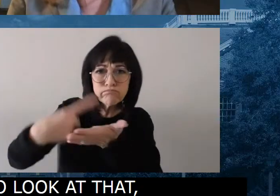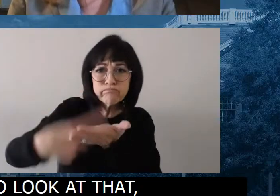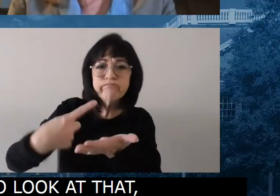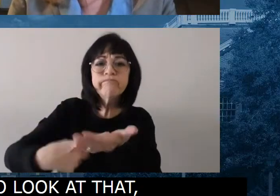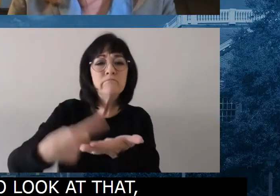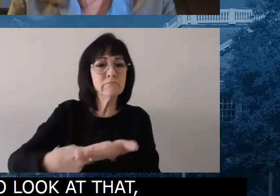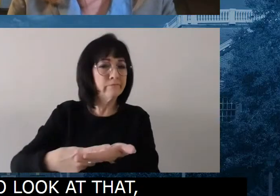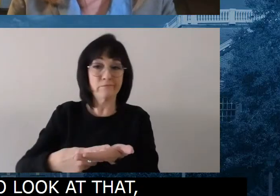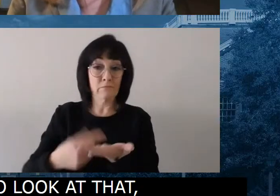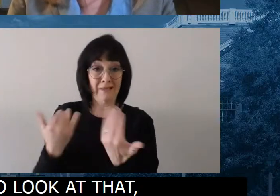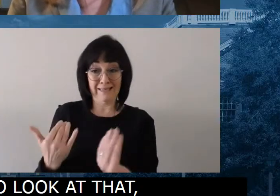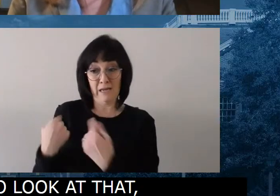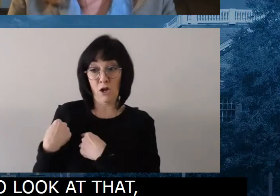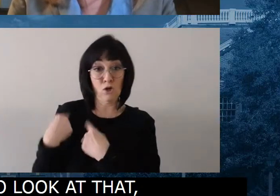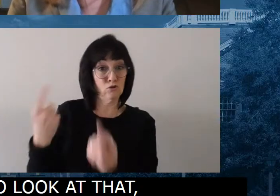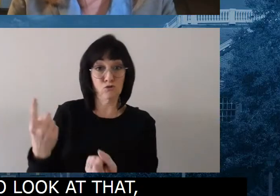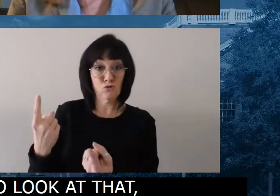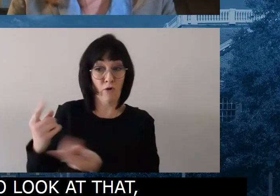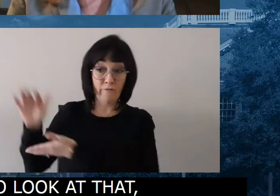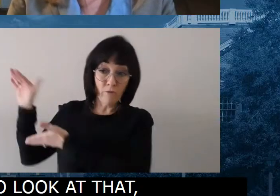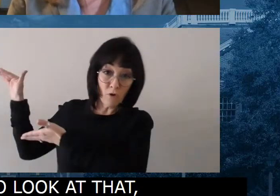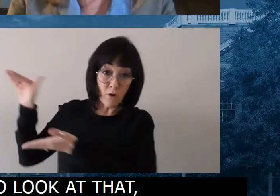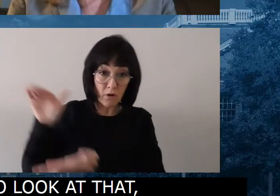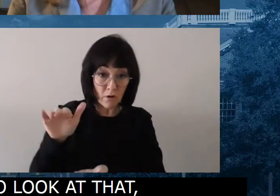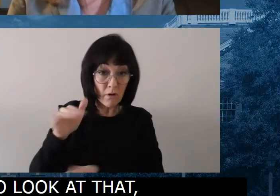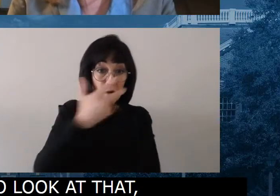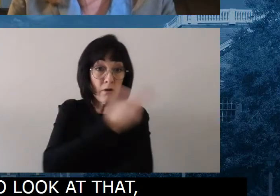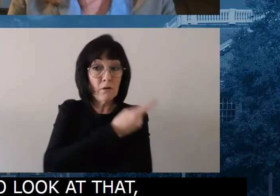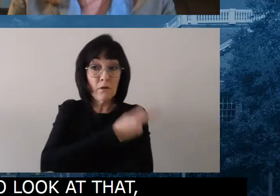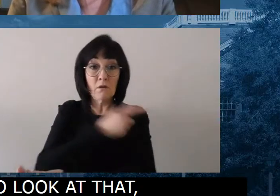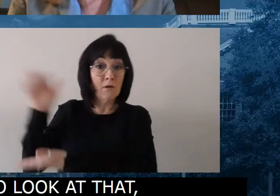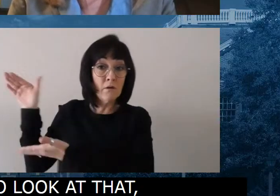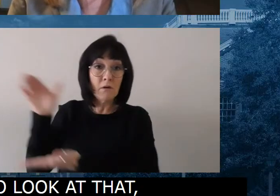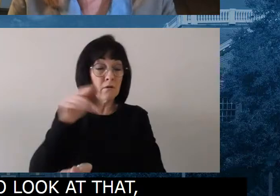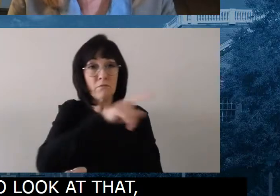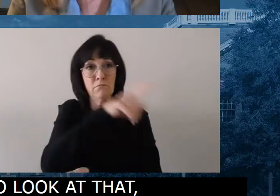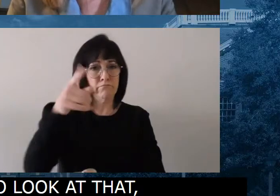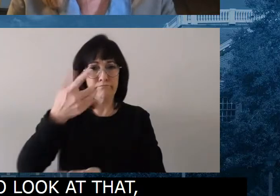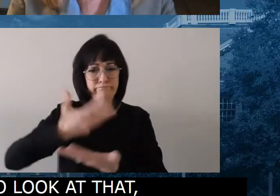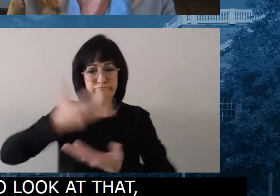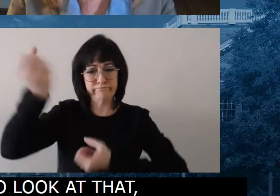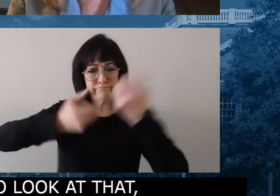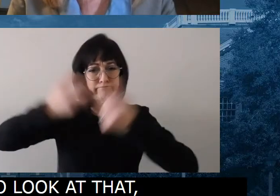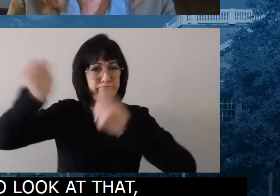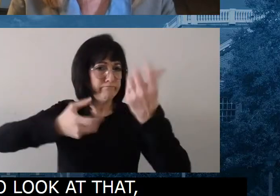demand will keep up with that, but we'll learn as we go.